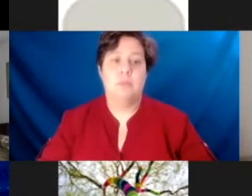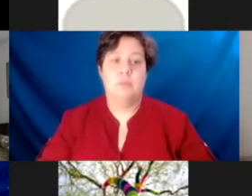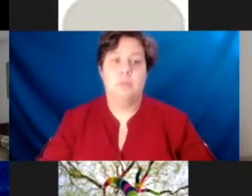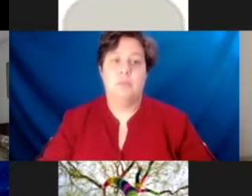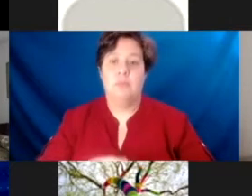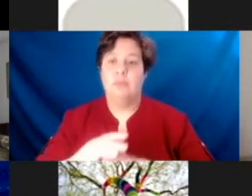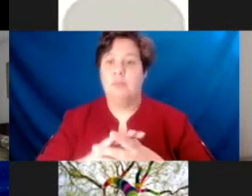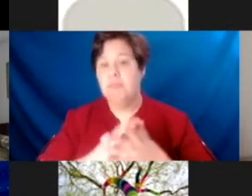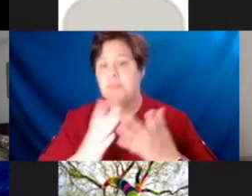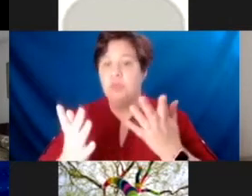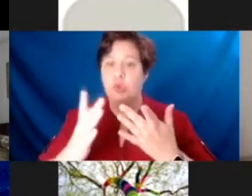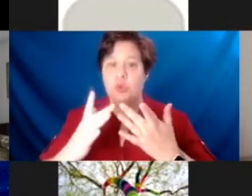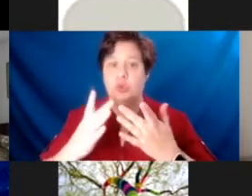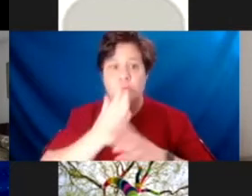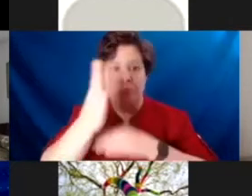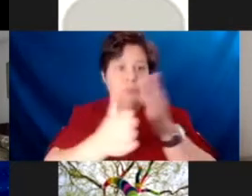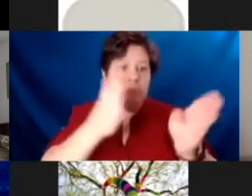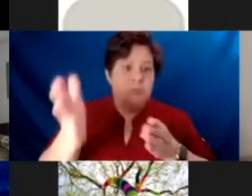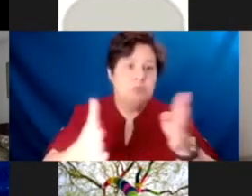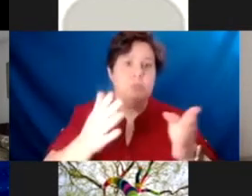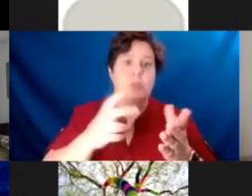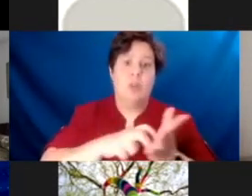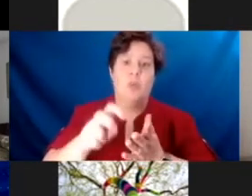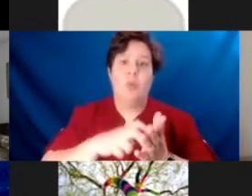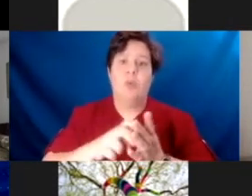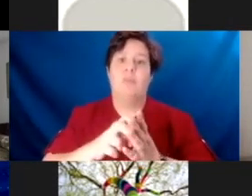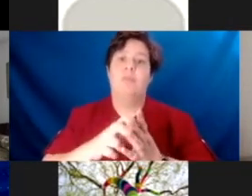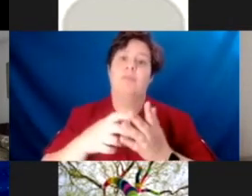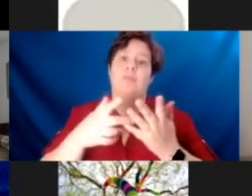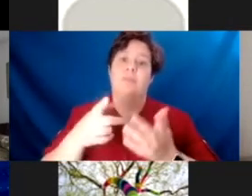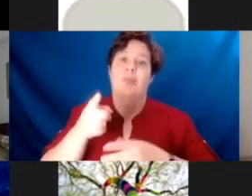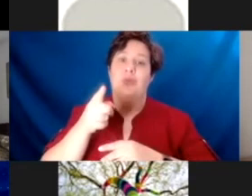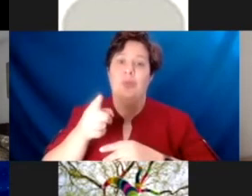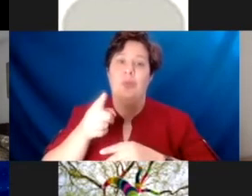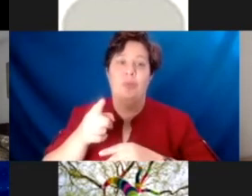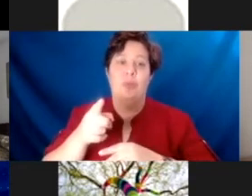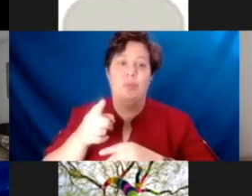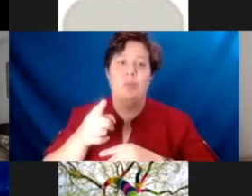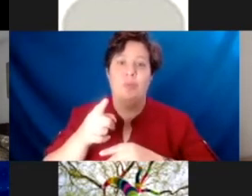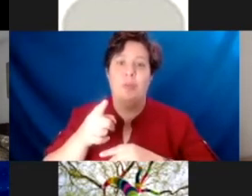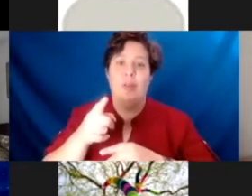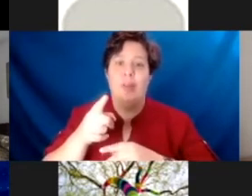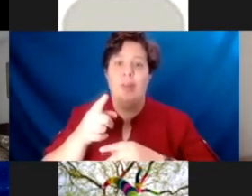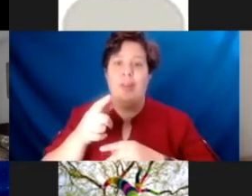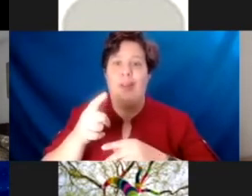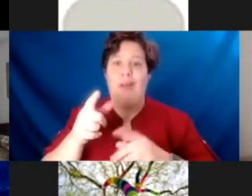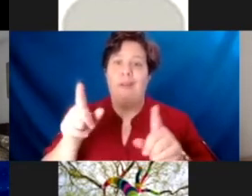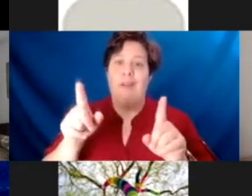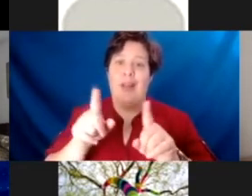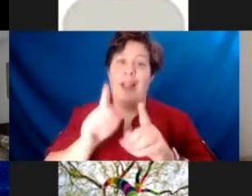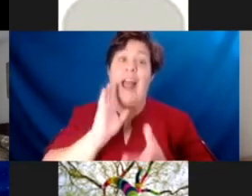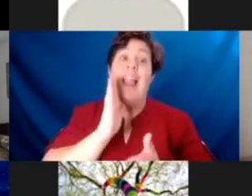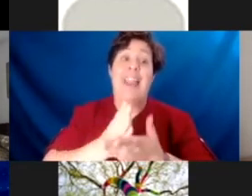engaging with in the walks? So again, you are kind of walking in our shoes. That's literally the